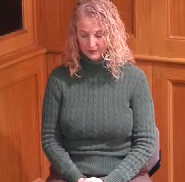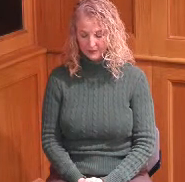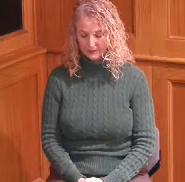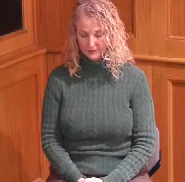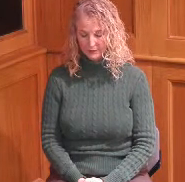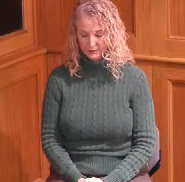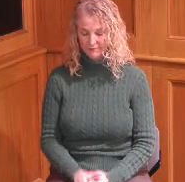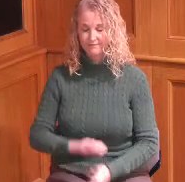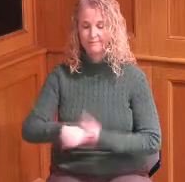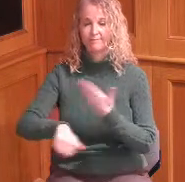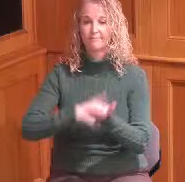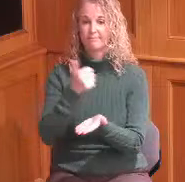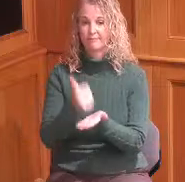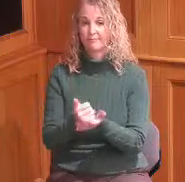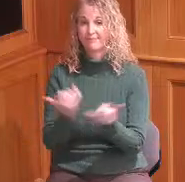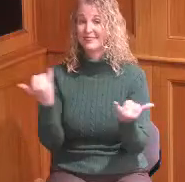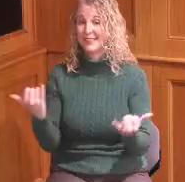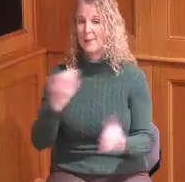Amen.